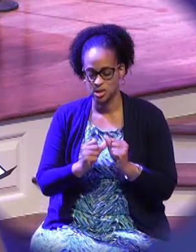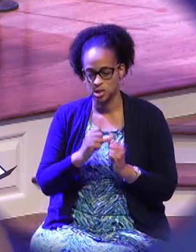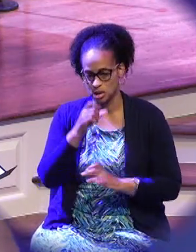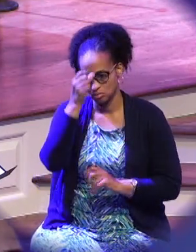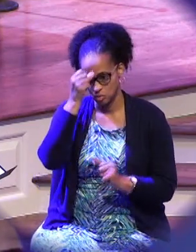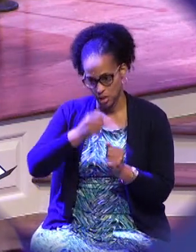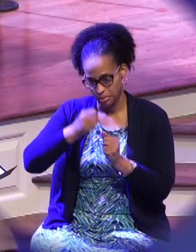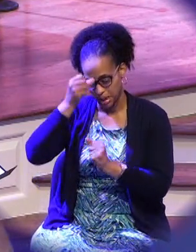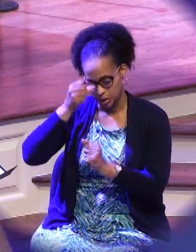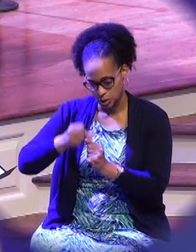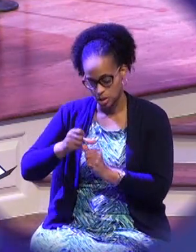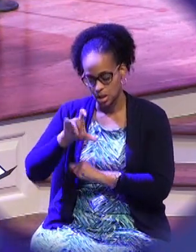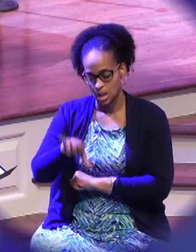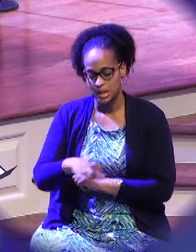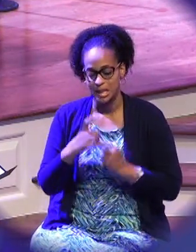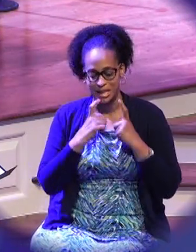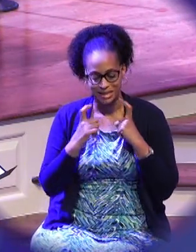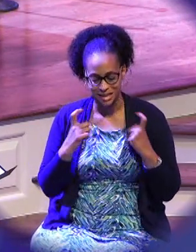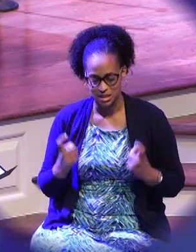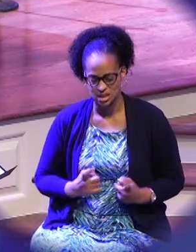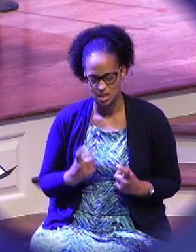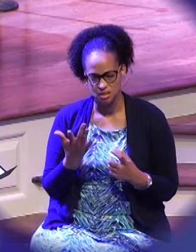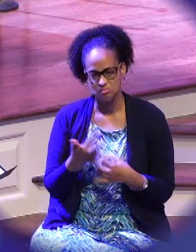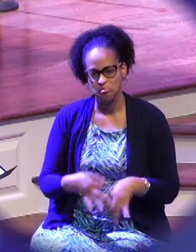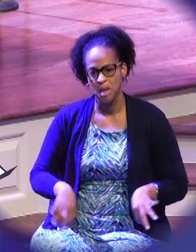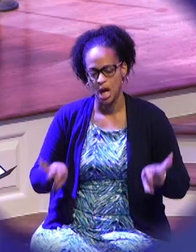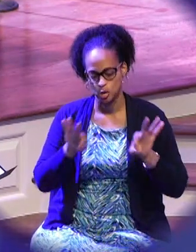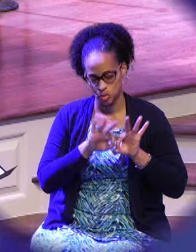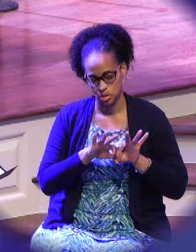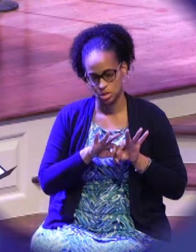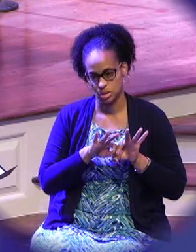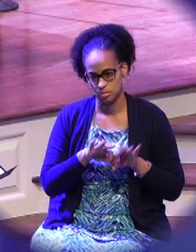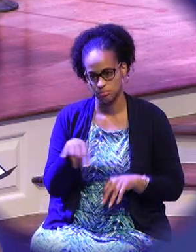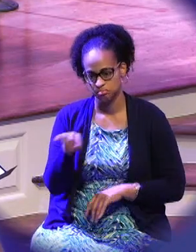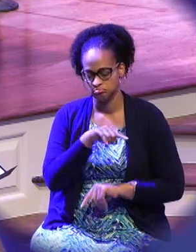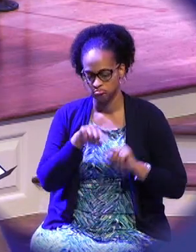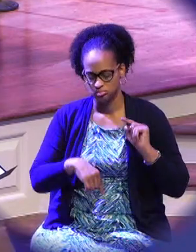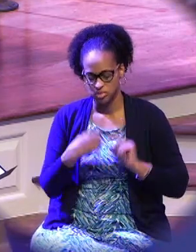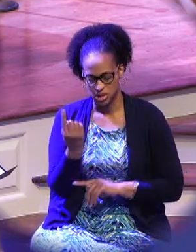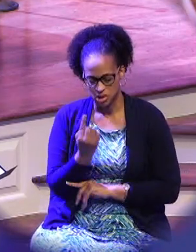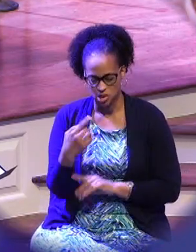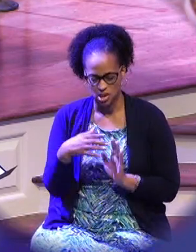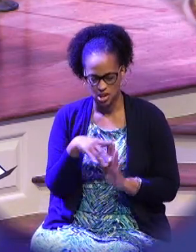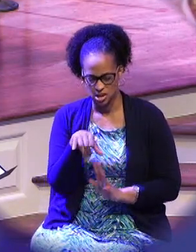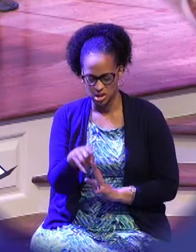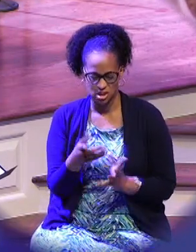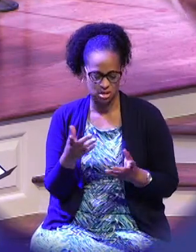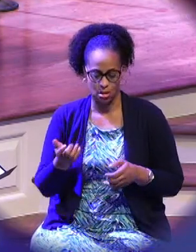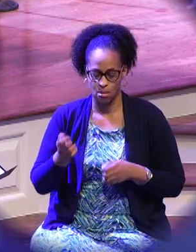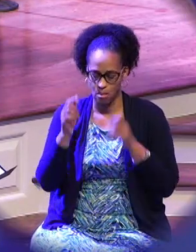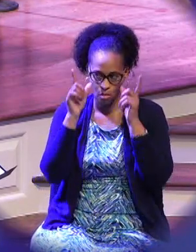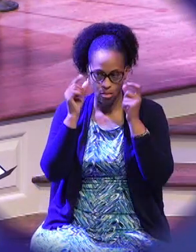reminder that sin matters. And you can't just wink it away.